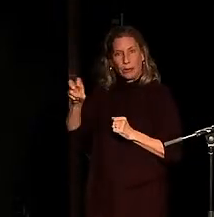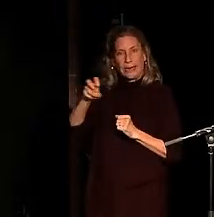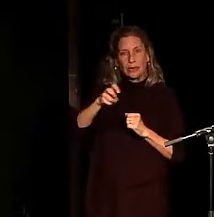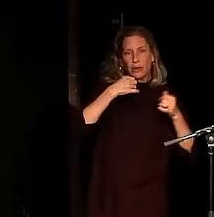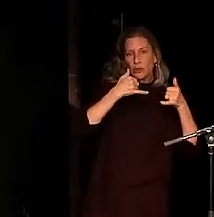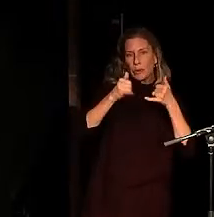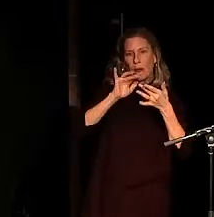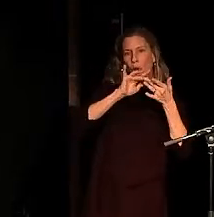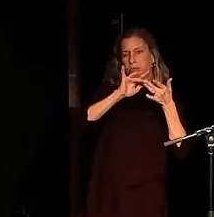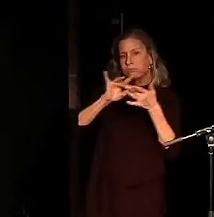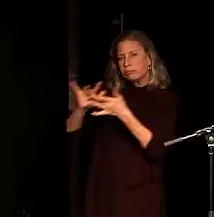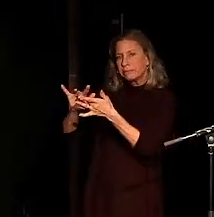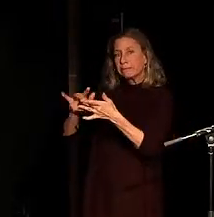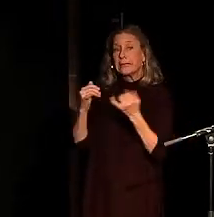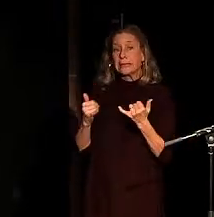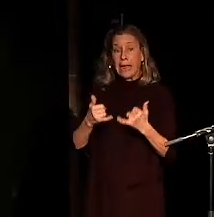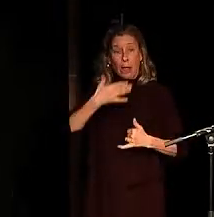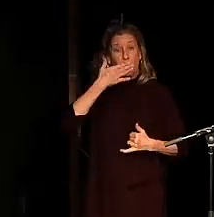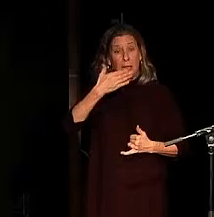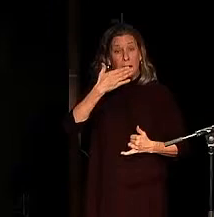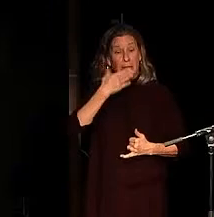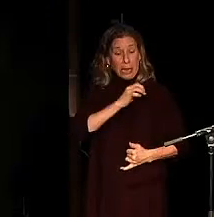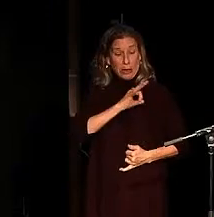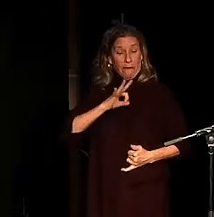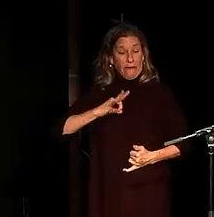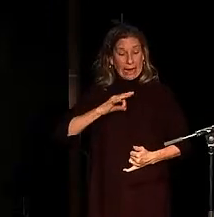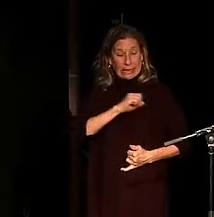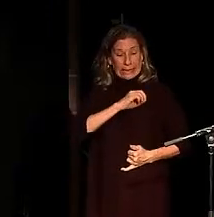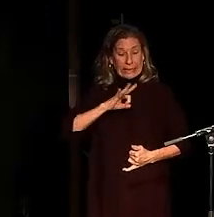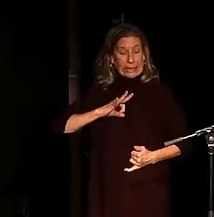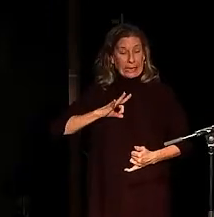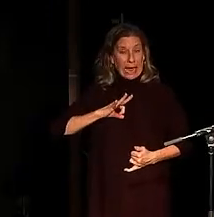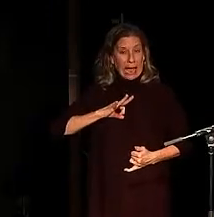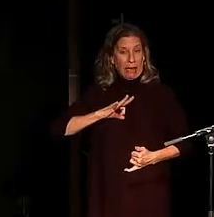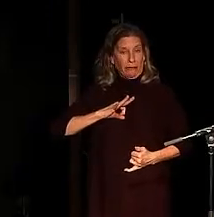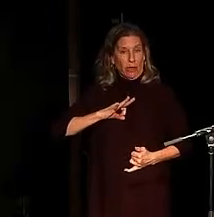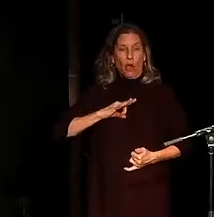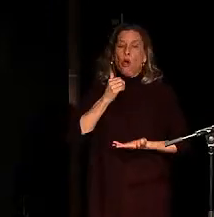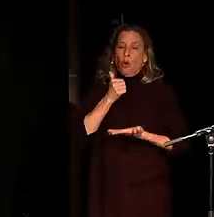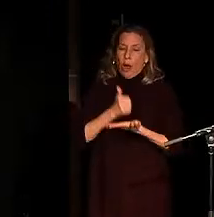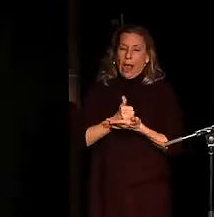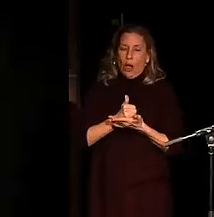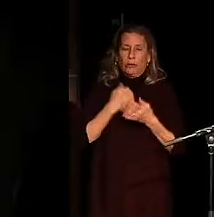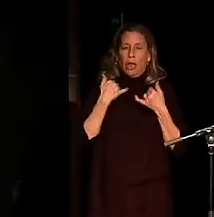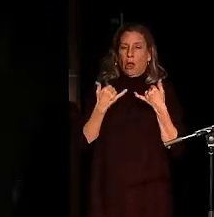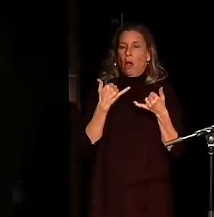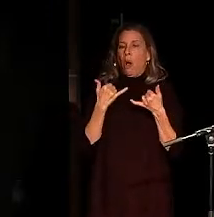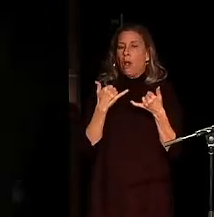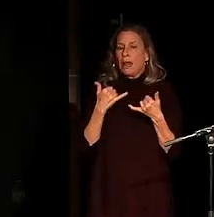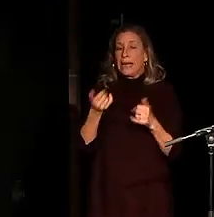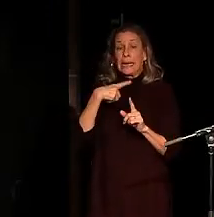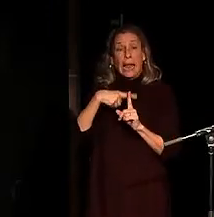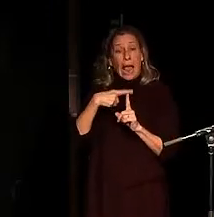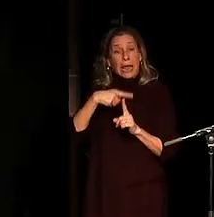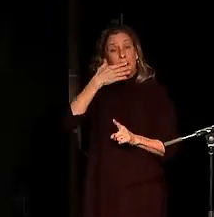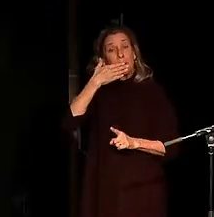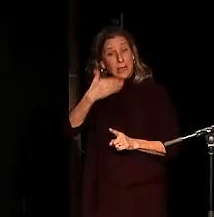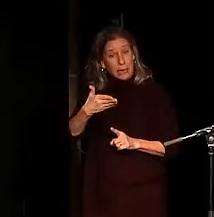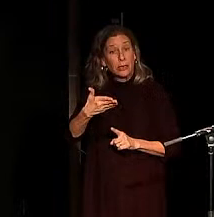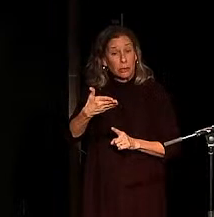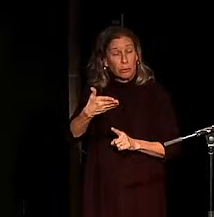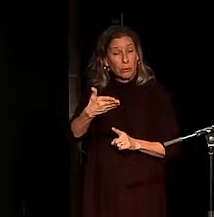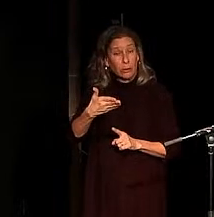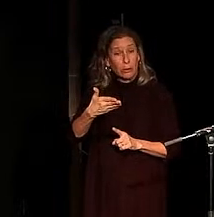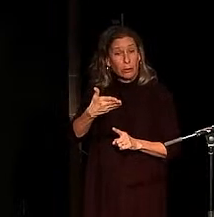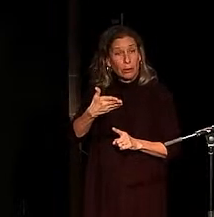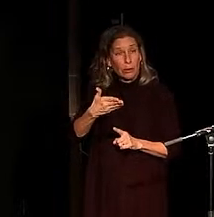like to take the opportunity to thank our faculty and our staff who assisted in this initiative, as well as thank you to